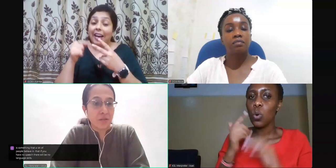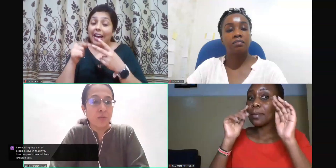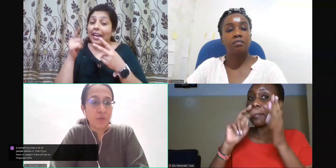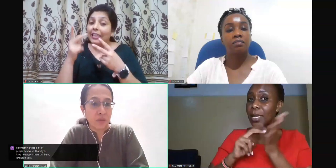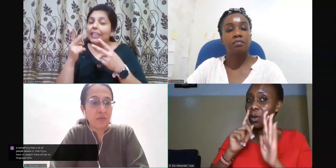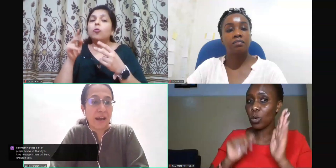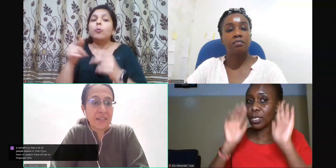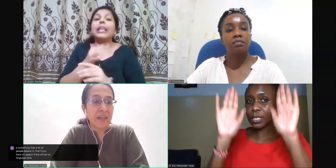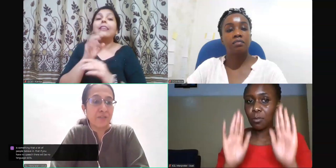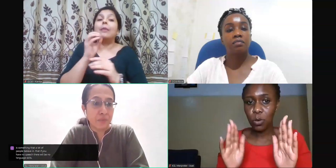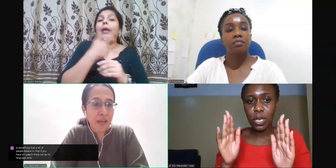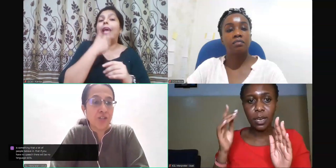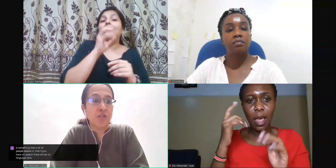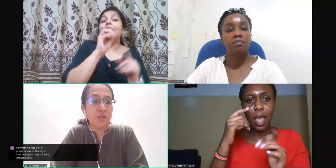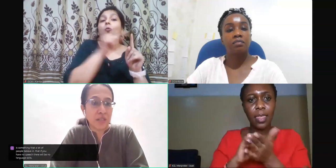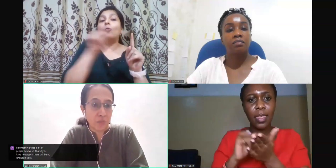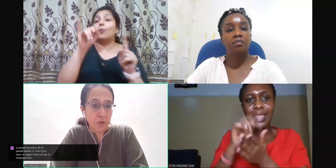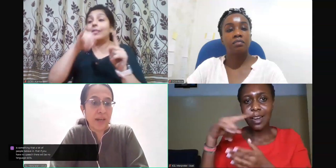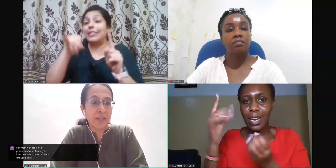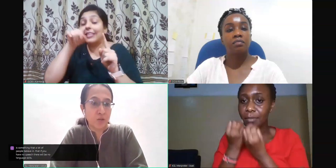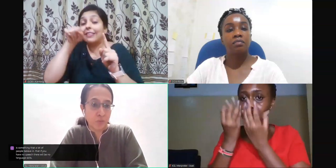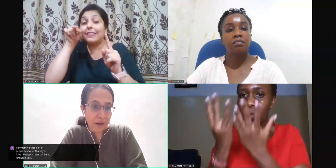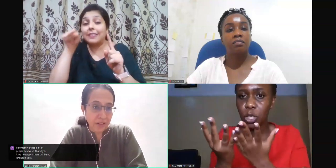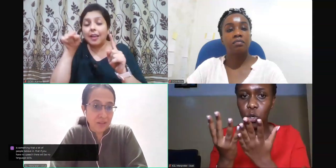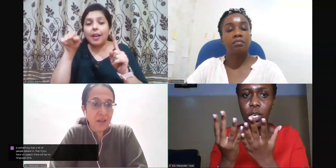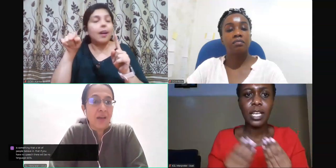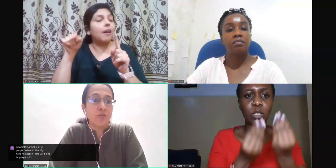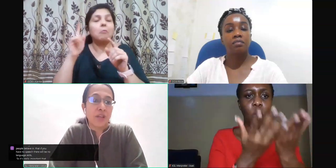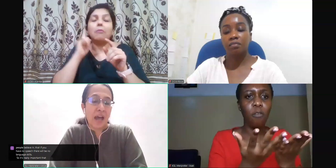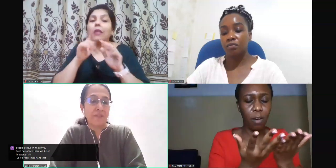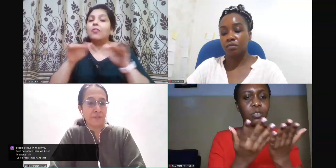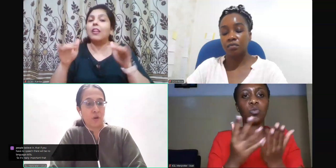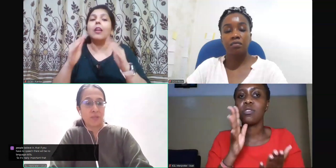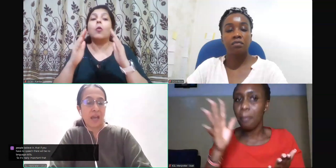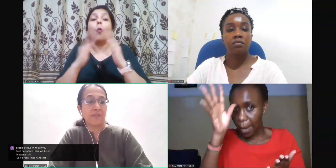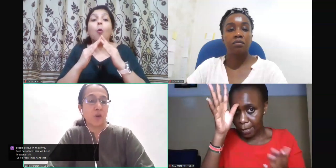that, the right information is provided to parents. So they